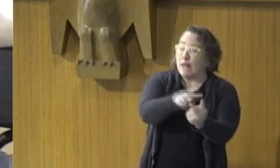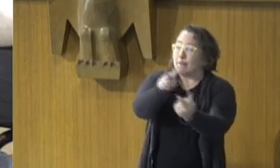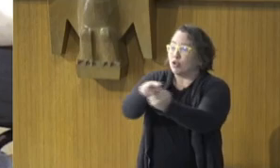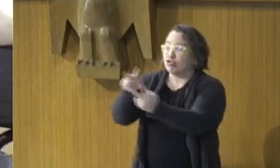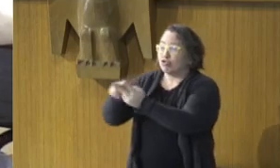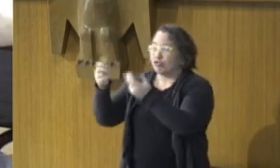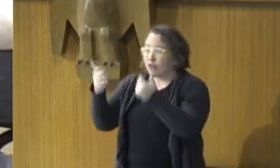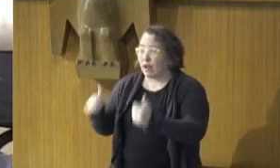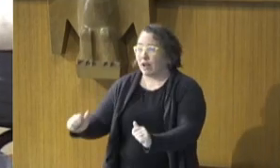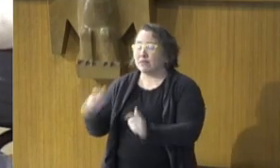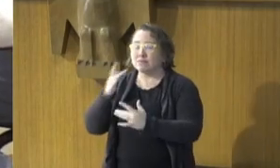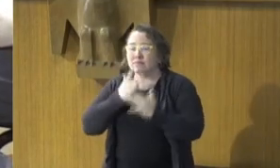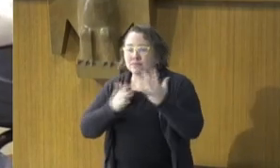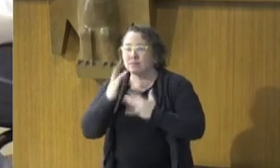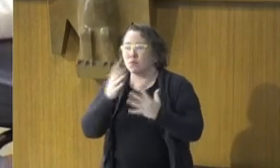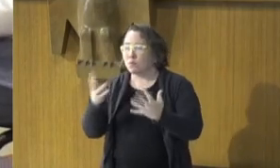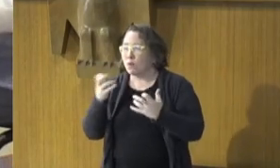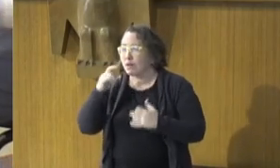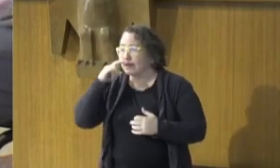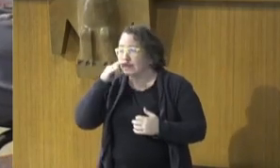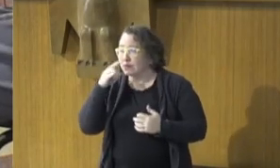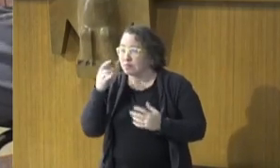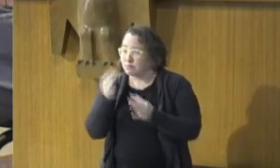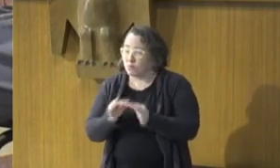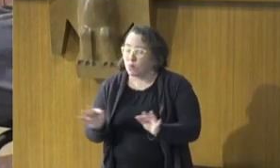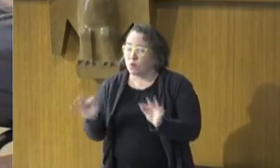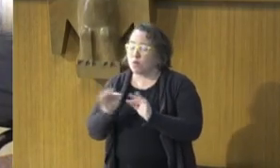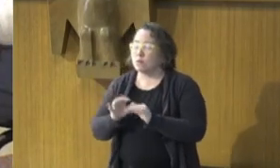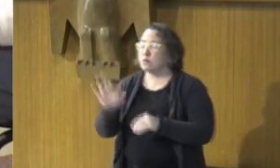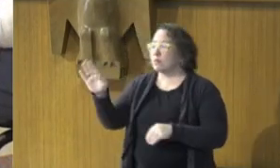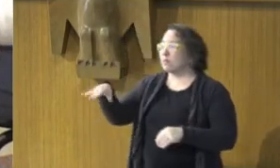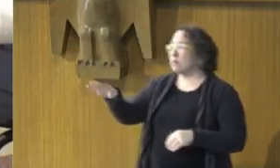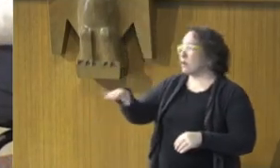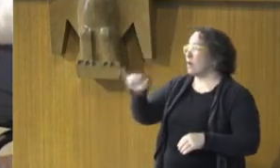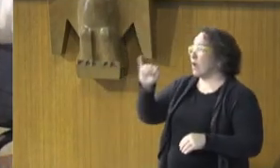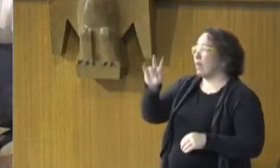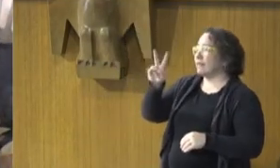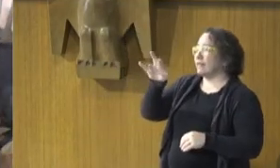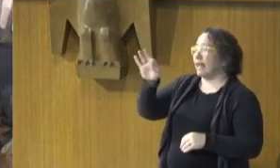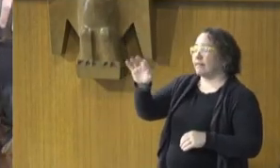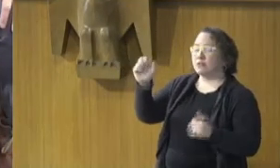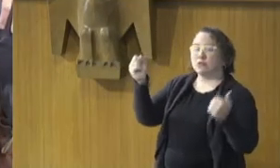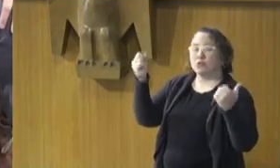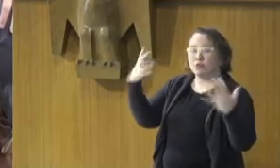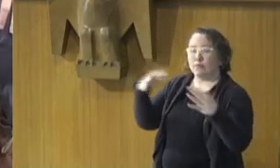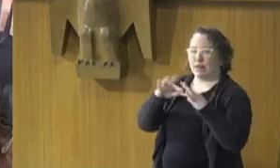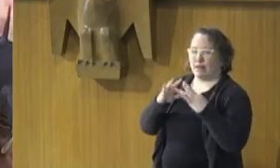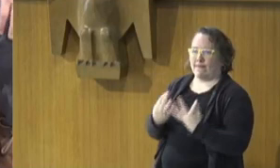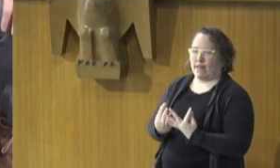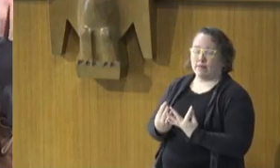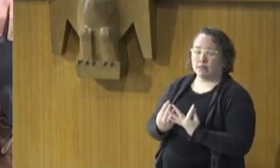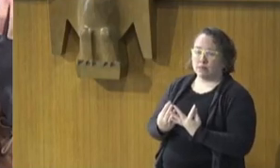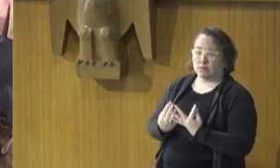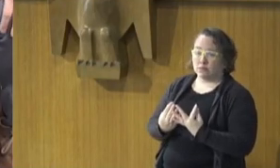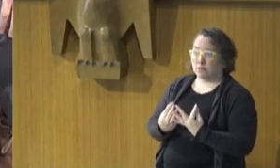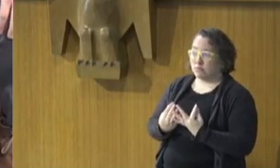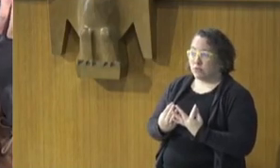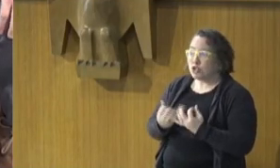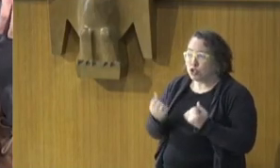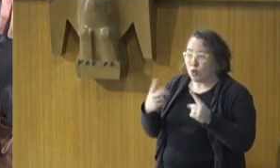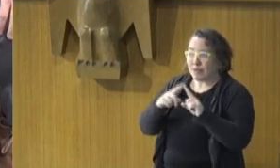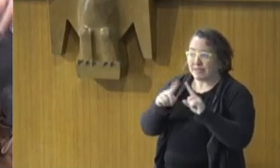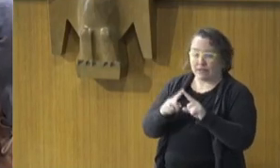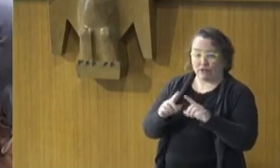trying desperately to have children. Yeah, and IVF is a way that so many families of different makeups create their families.